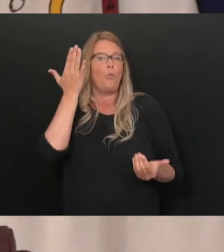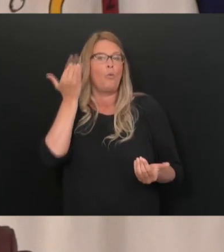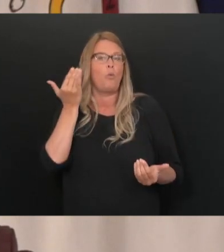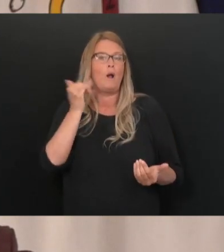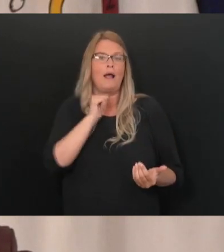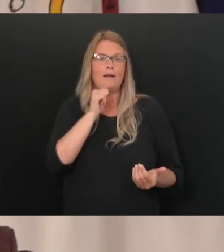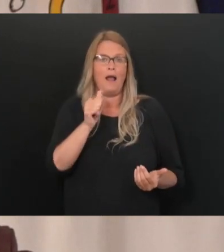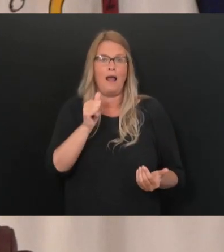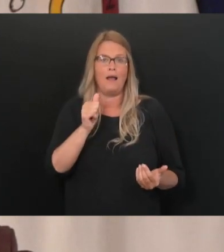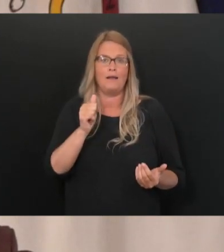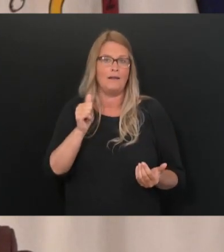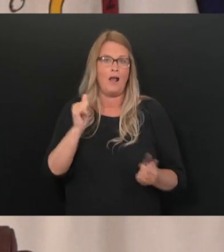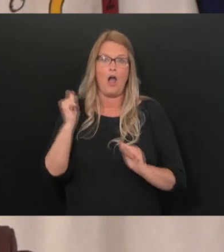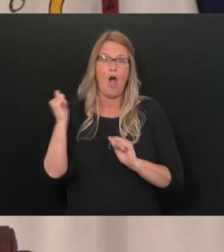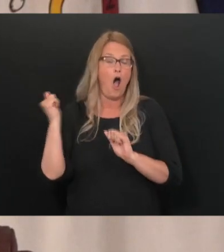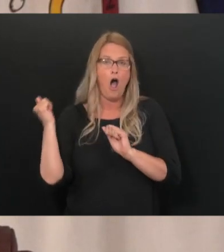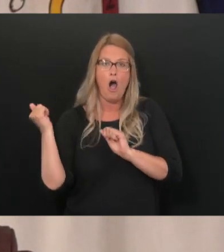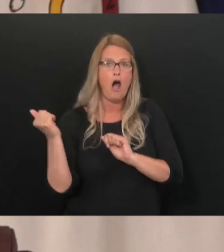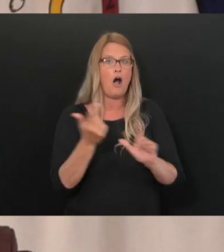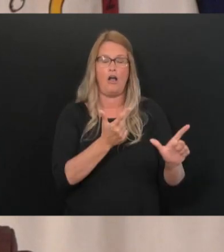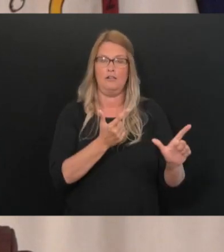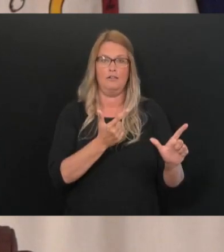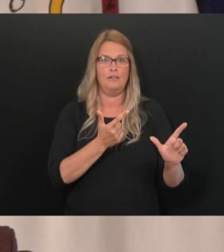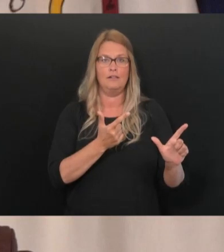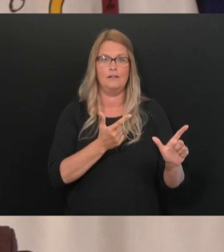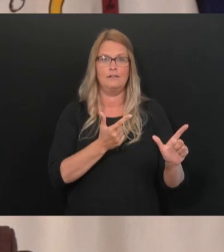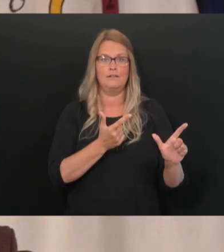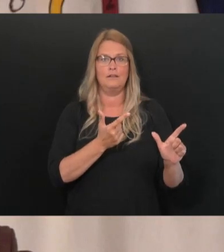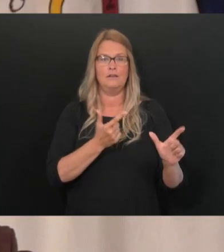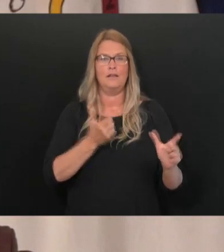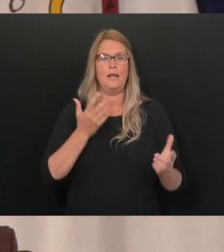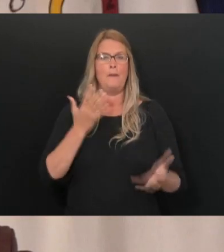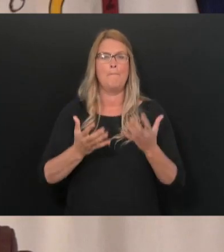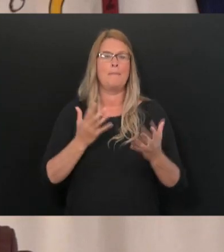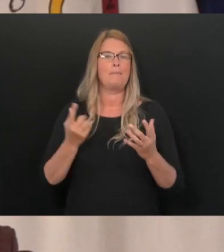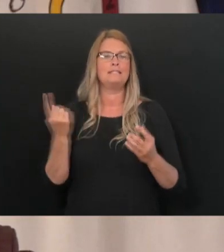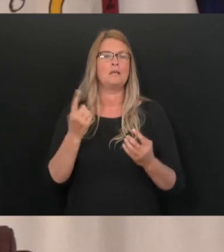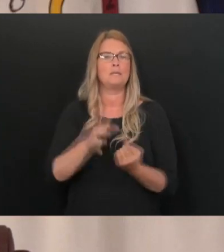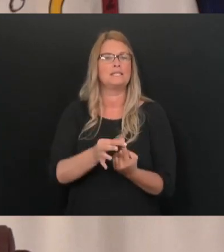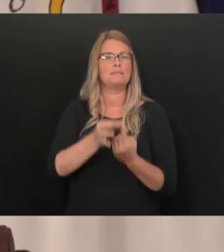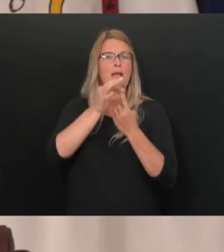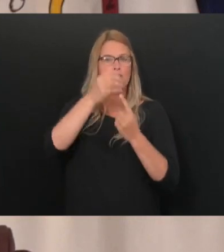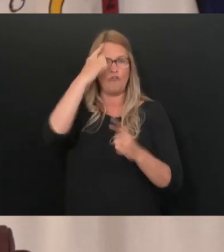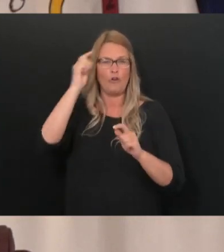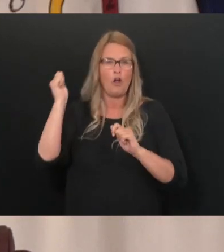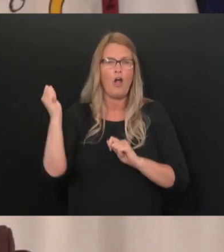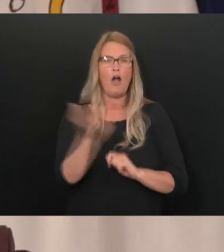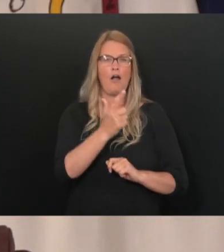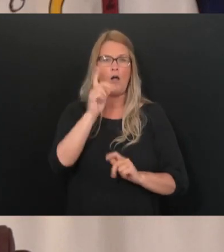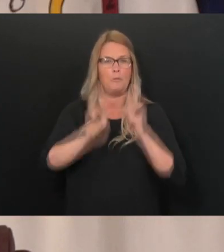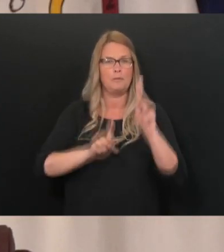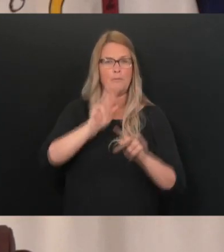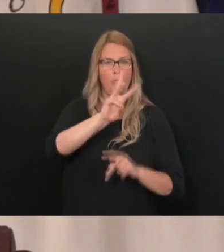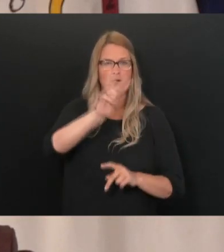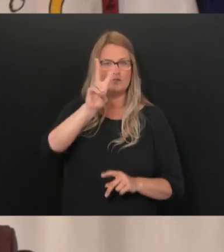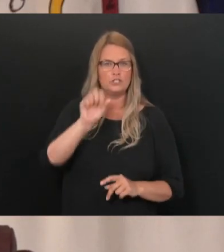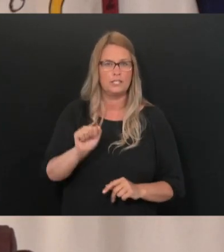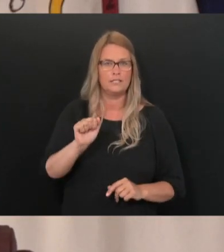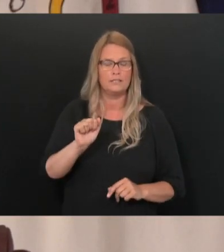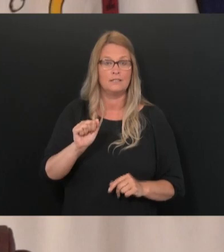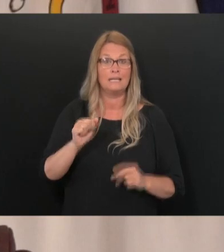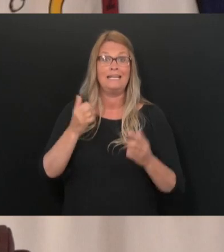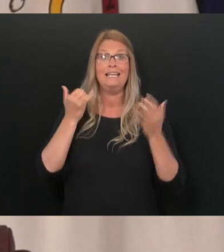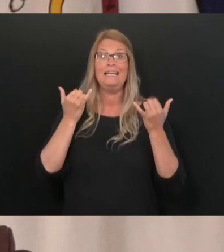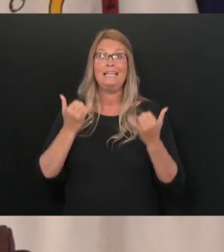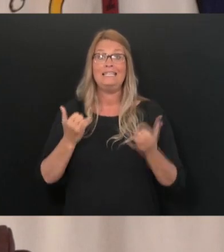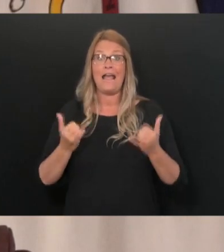do all? And why not do something really special for all West Virginians? And that's what we're going to do. We're going to do a